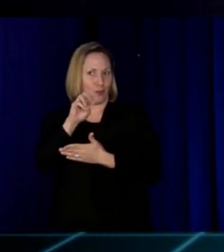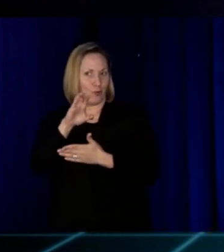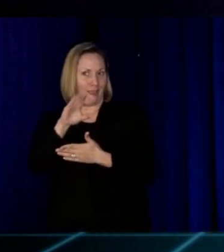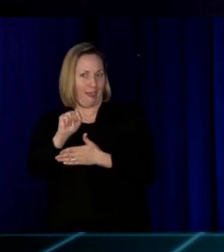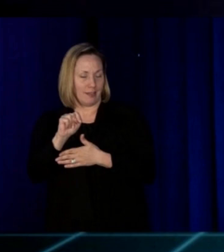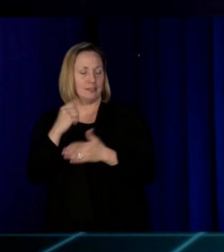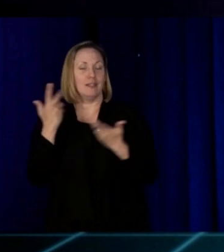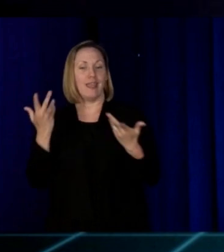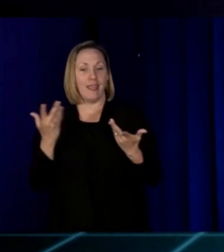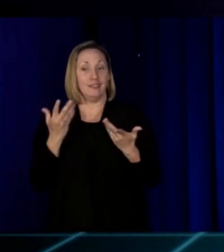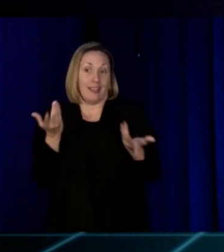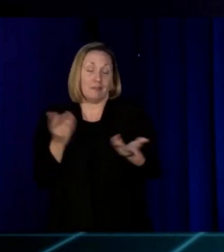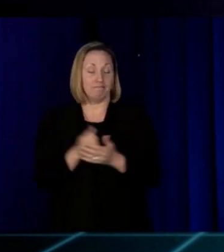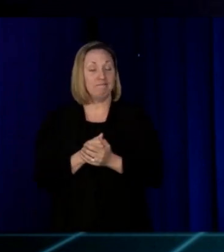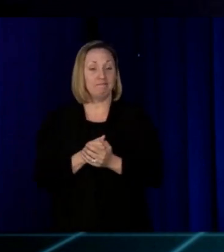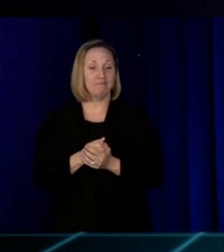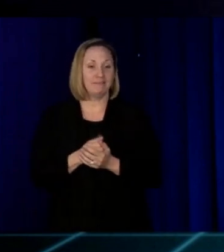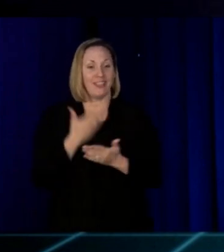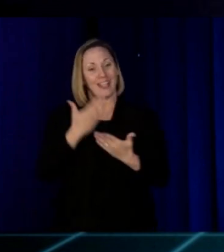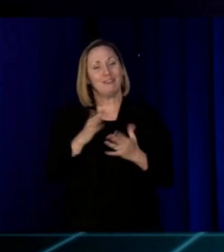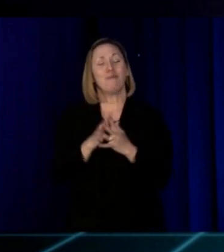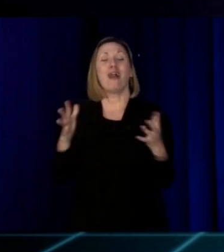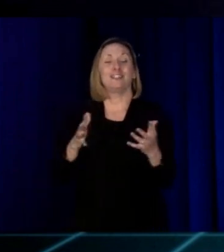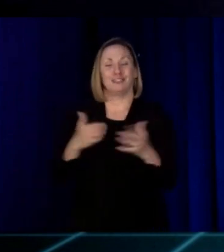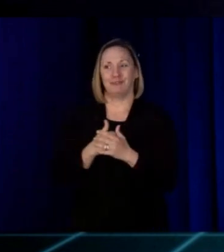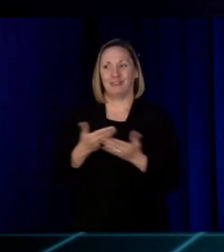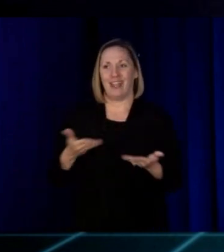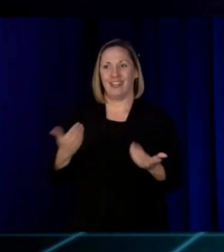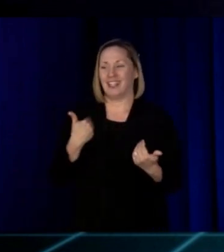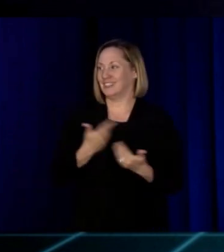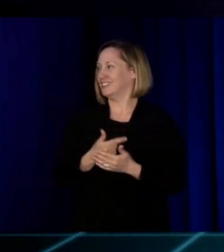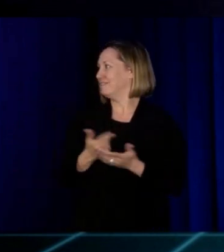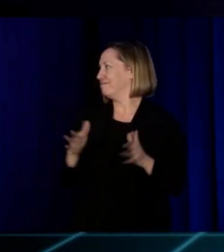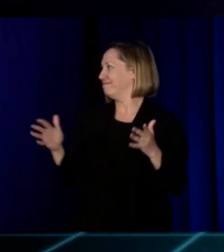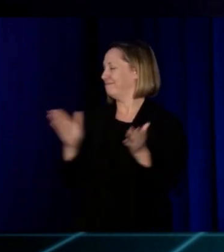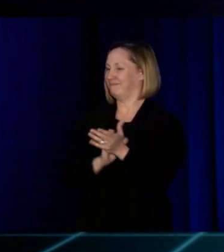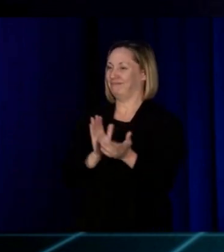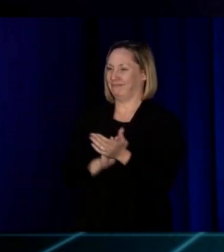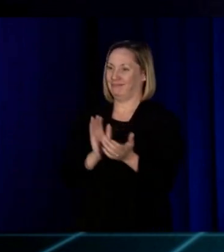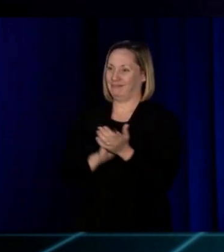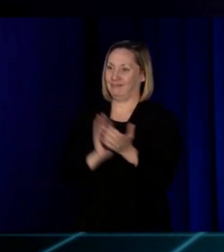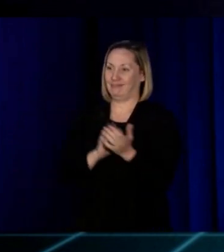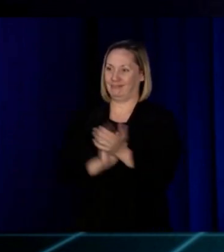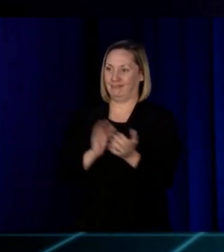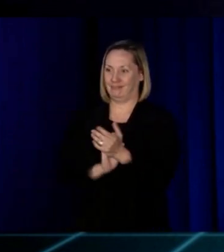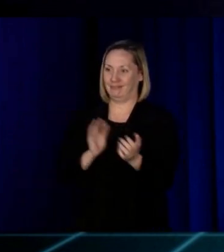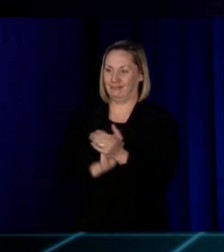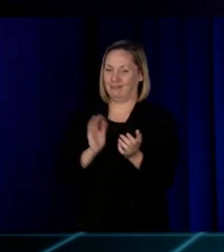And yeah, thank you so much for having us. Thank you, React Miami.